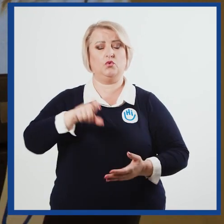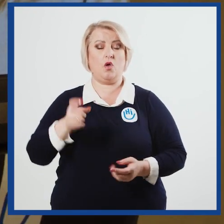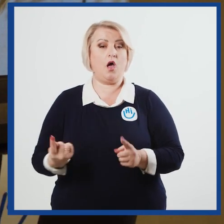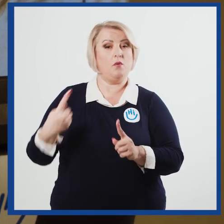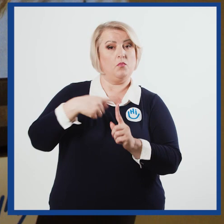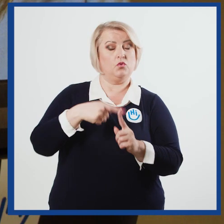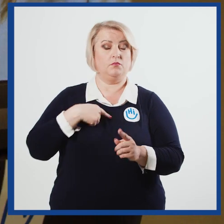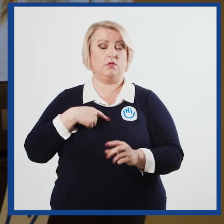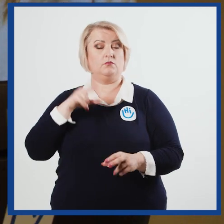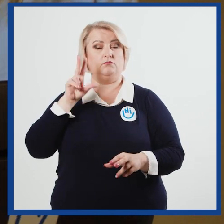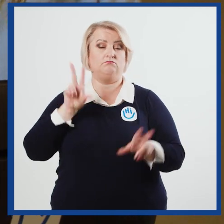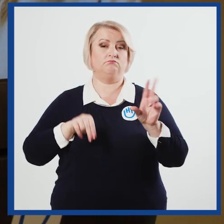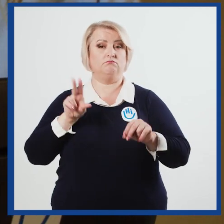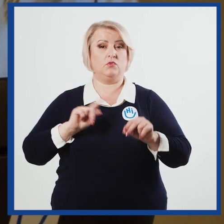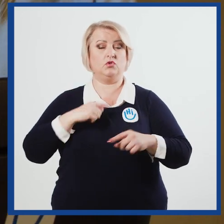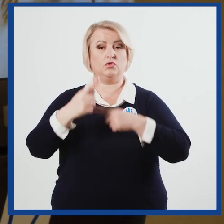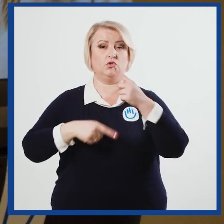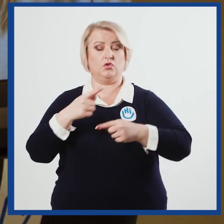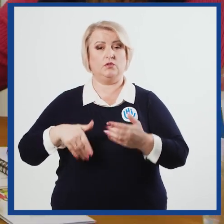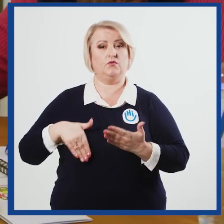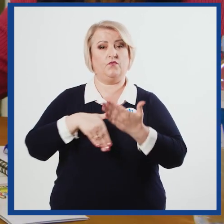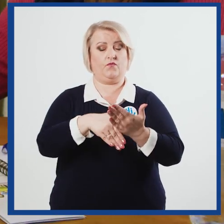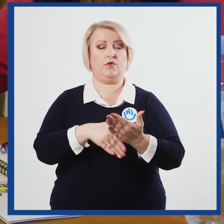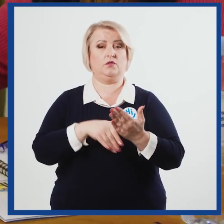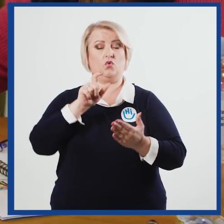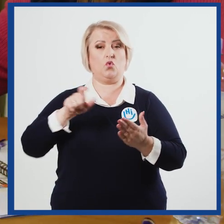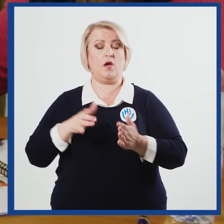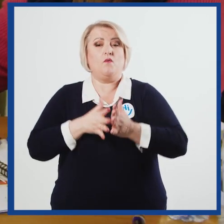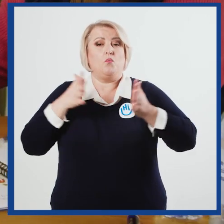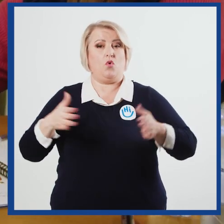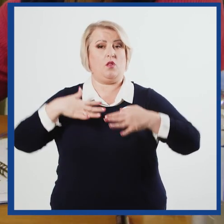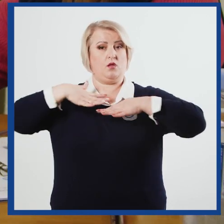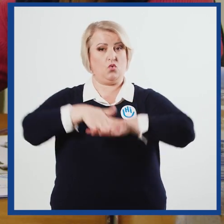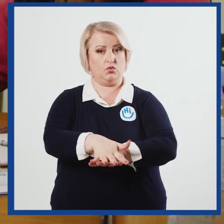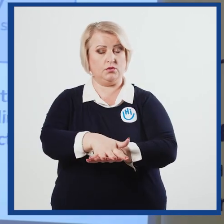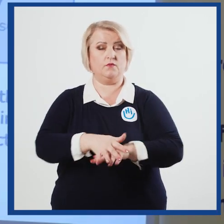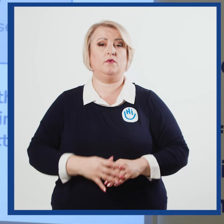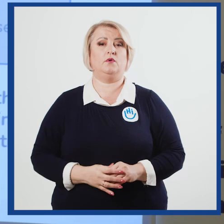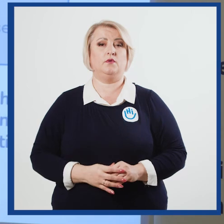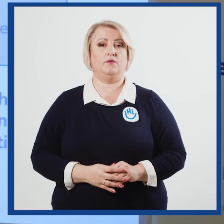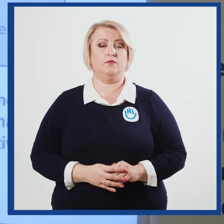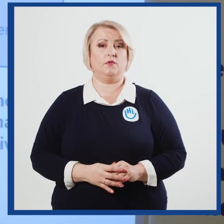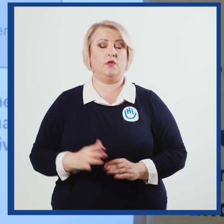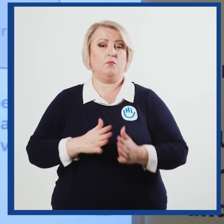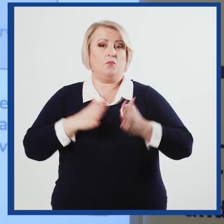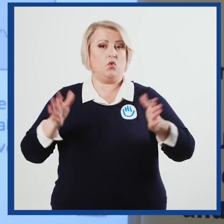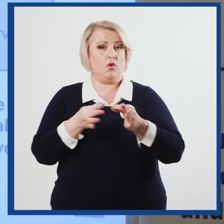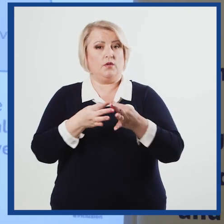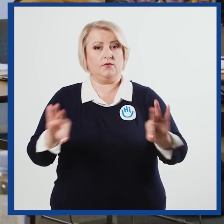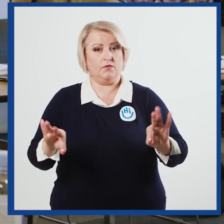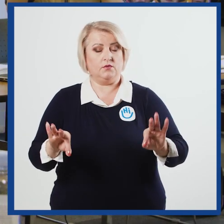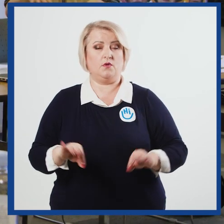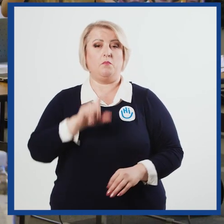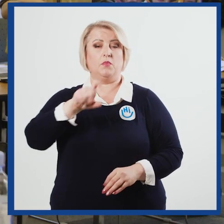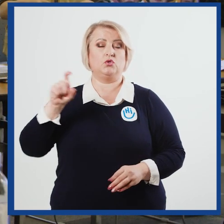interventions. Furthermore, we hope that through a more inclusive humanitarian assistance,